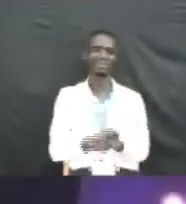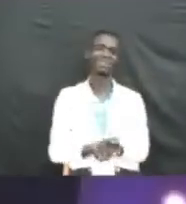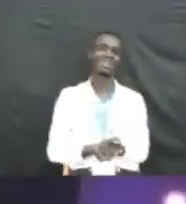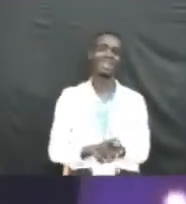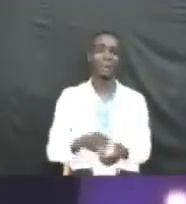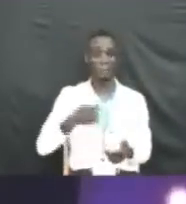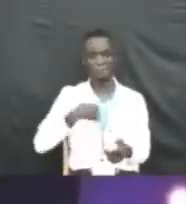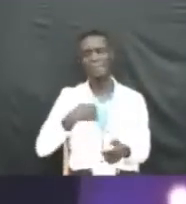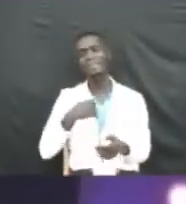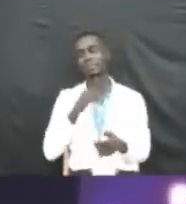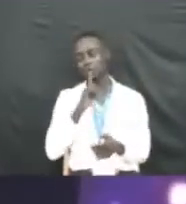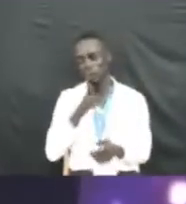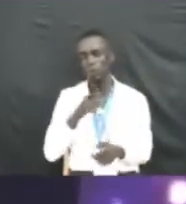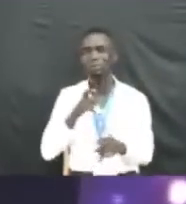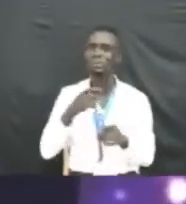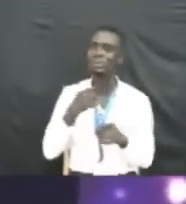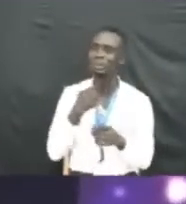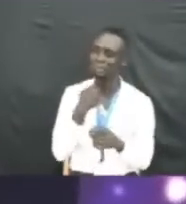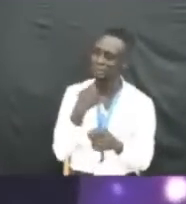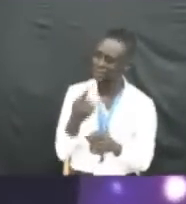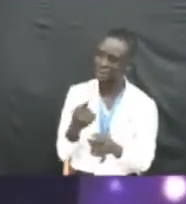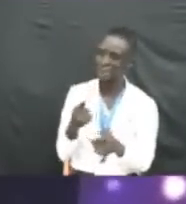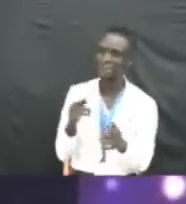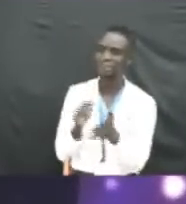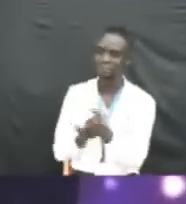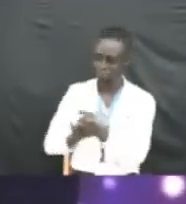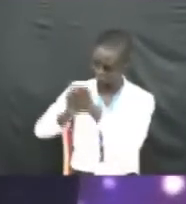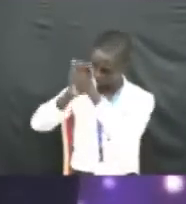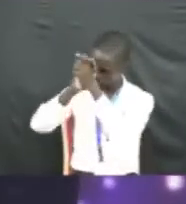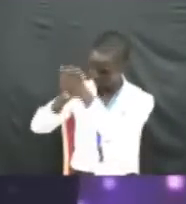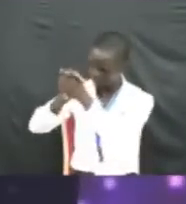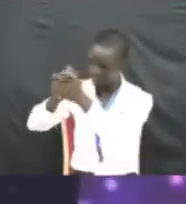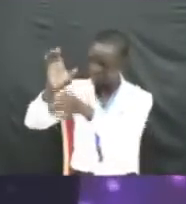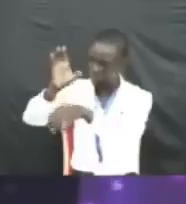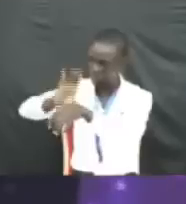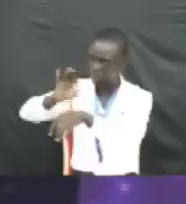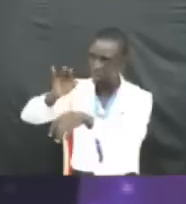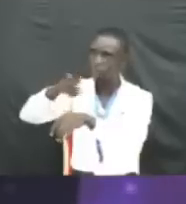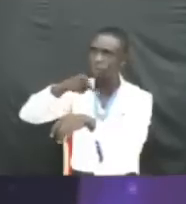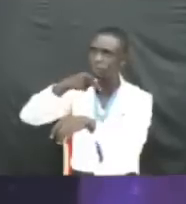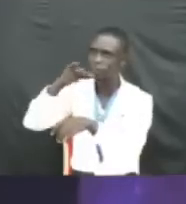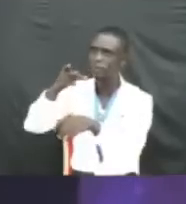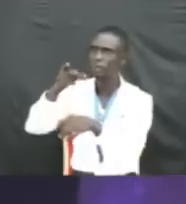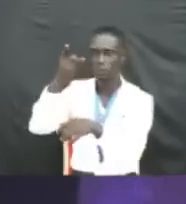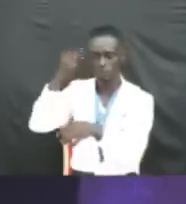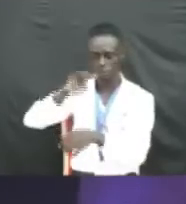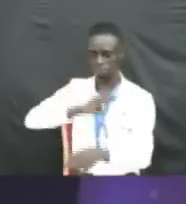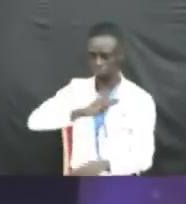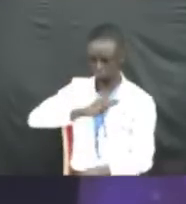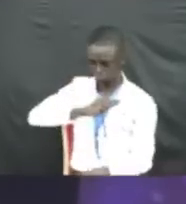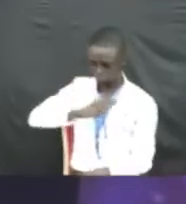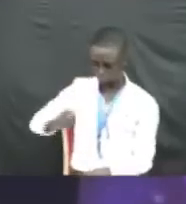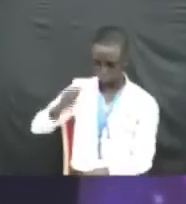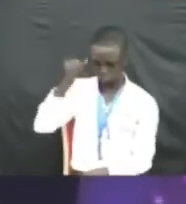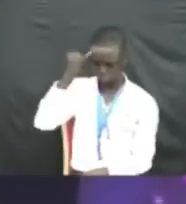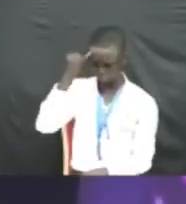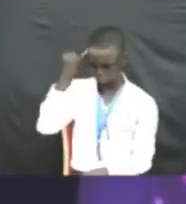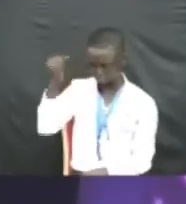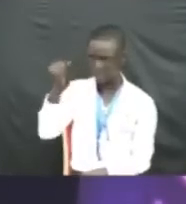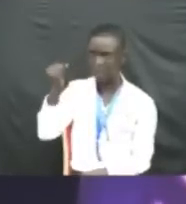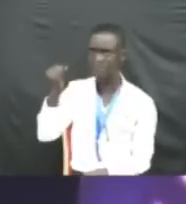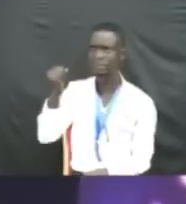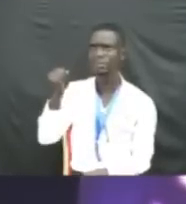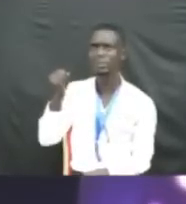I must say I commend the church of Pentecost for this bold initiative and